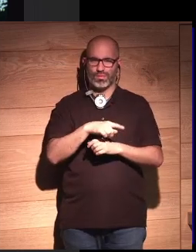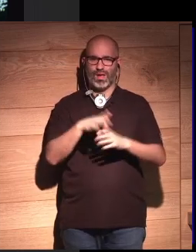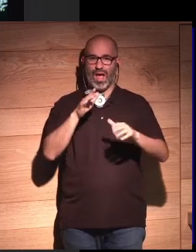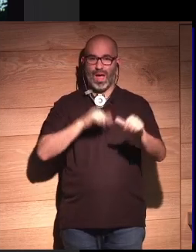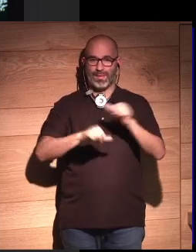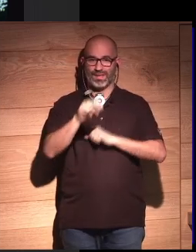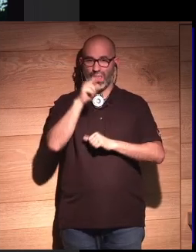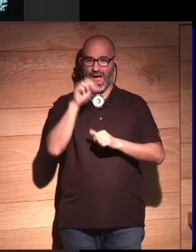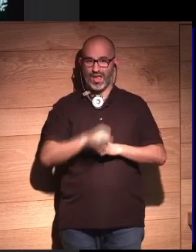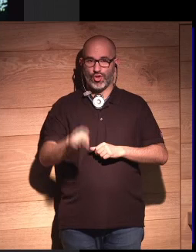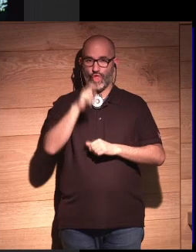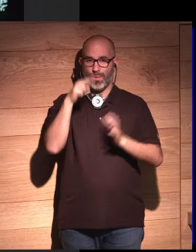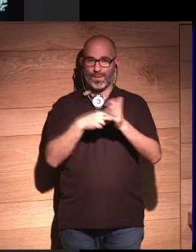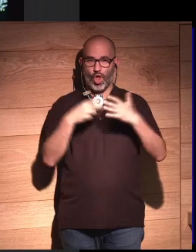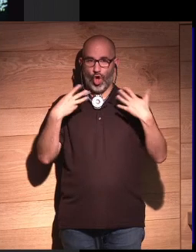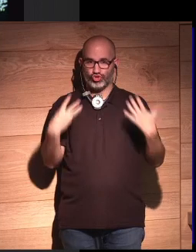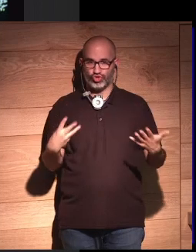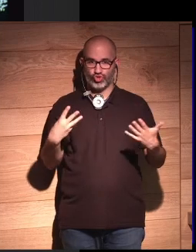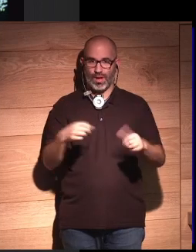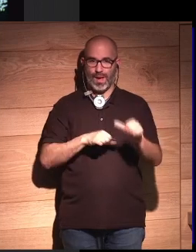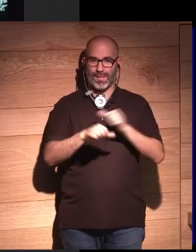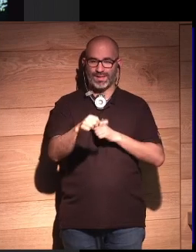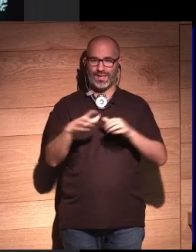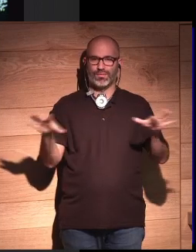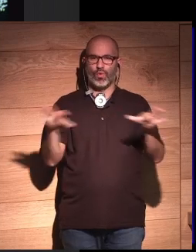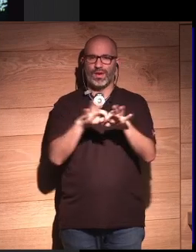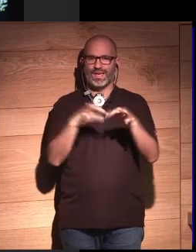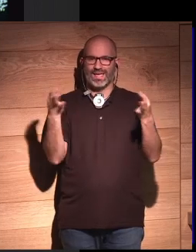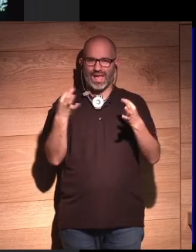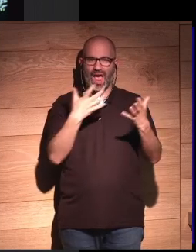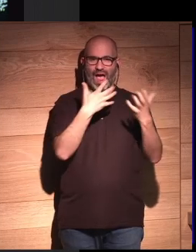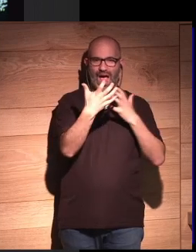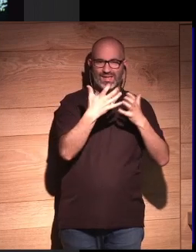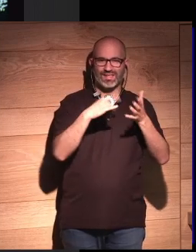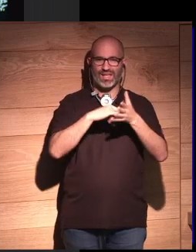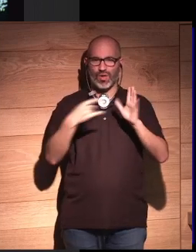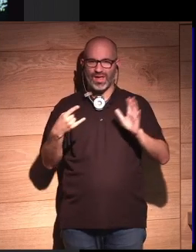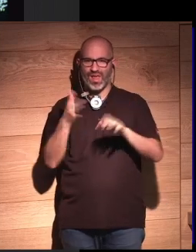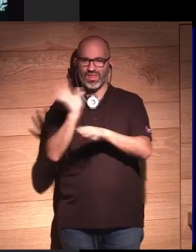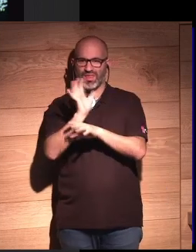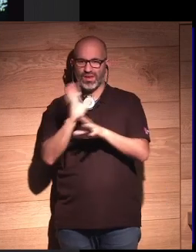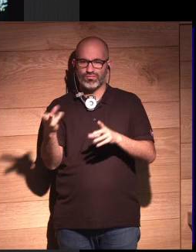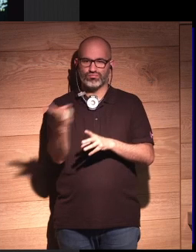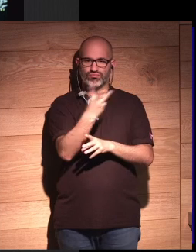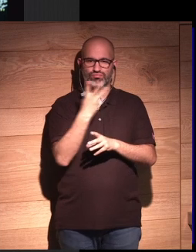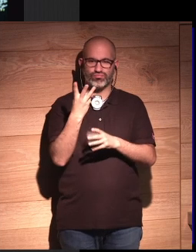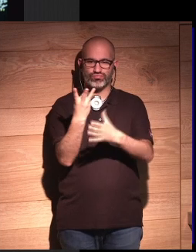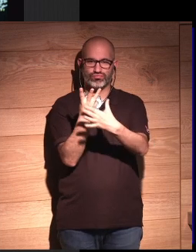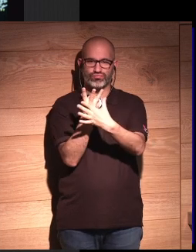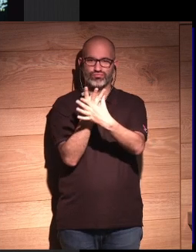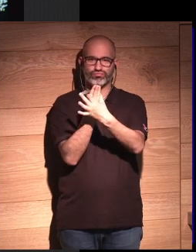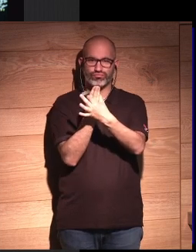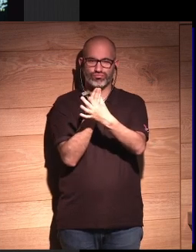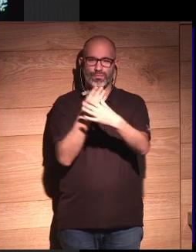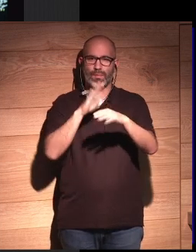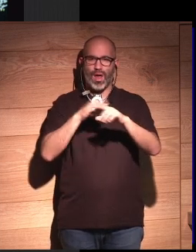technology, together in the interest of exploring the expanse and innovation in storytelling. We would build a showcase that was social in nature. The idea was not